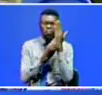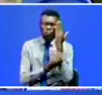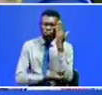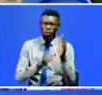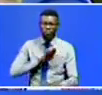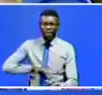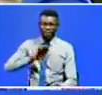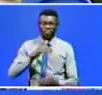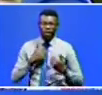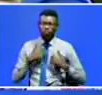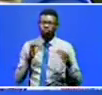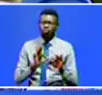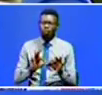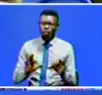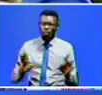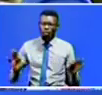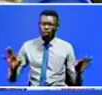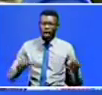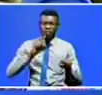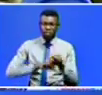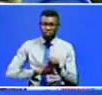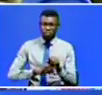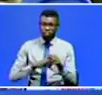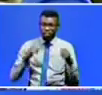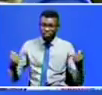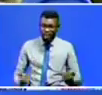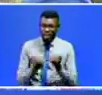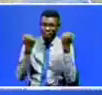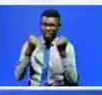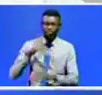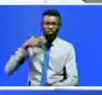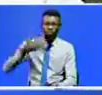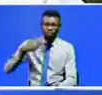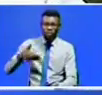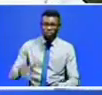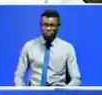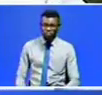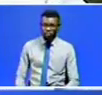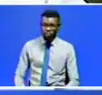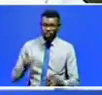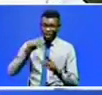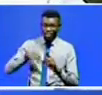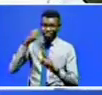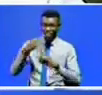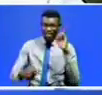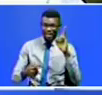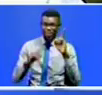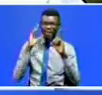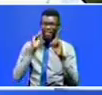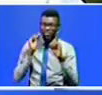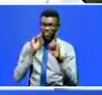area for a long period of time. And this is happening very frequently. The early part of this year, we have been